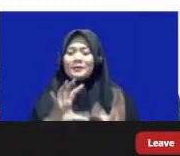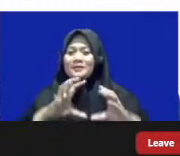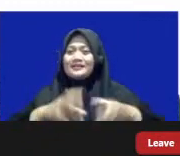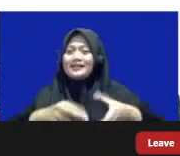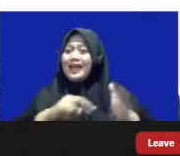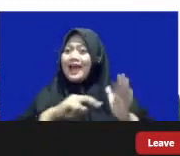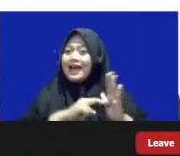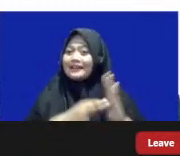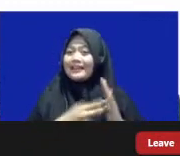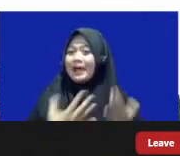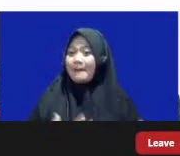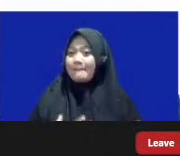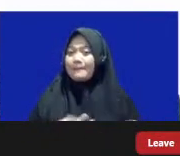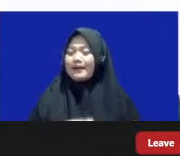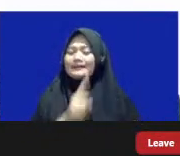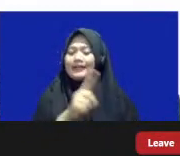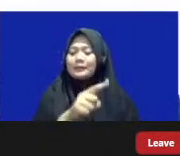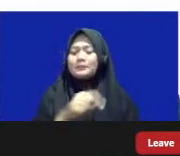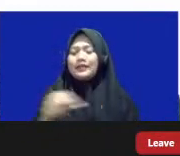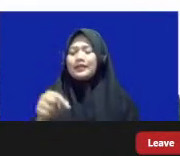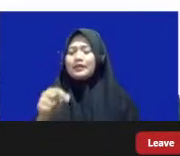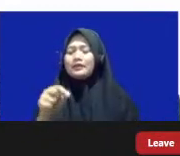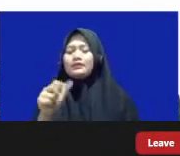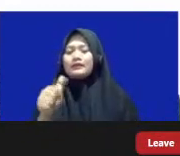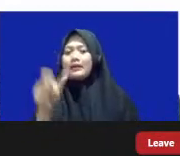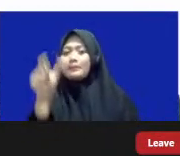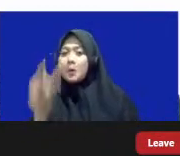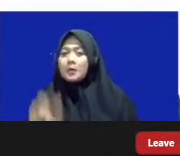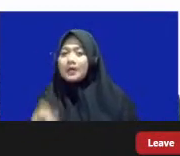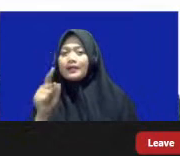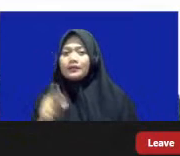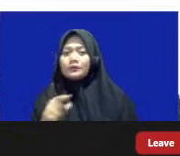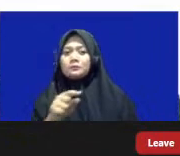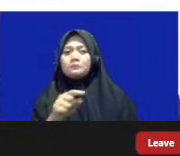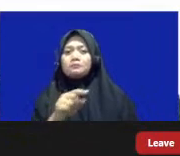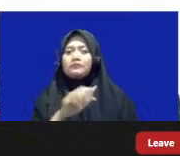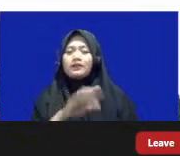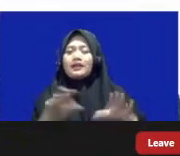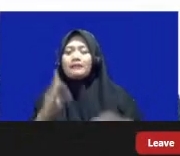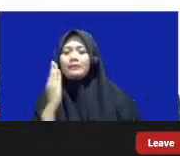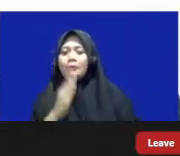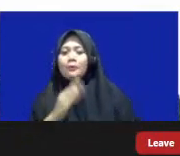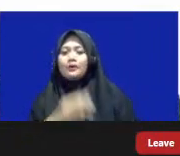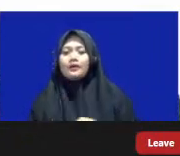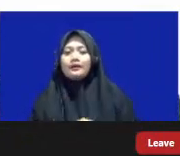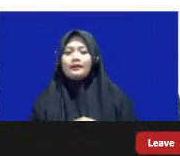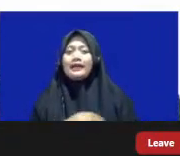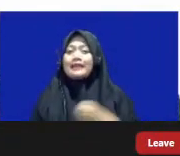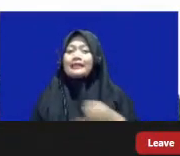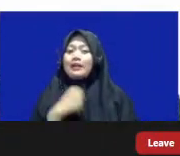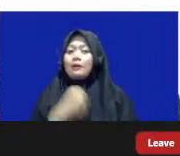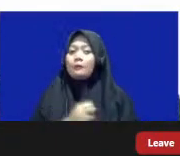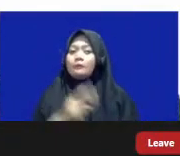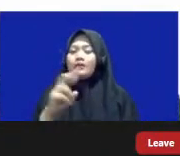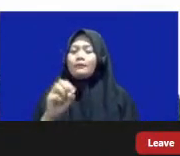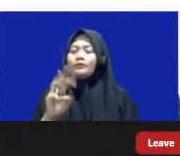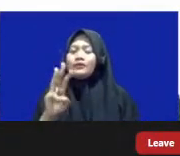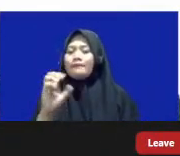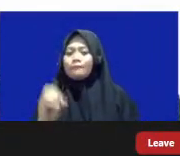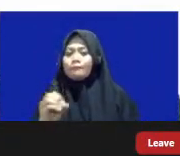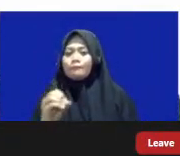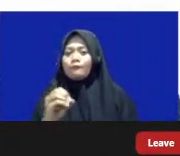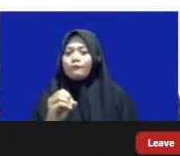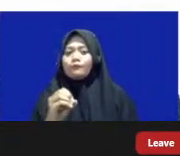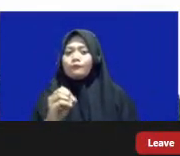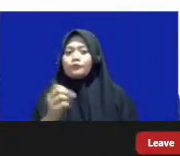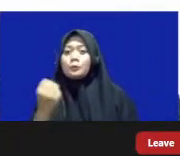worldwide. By 2030, the number of youth is projected to have grown by 7%